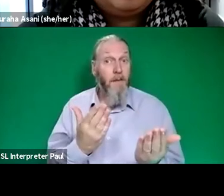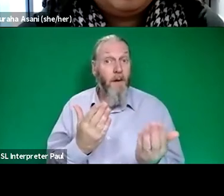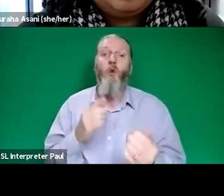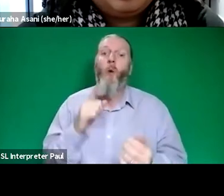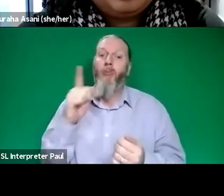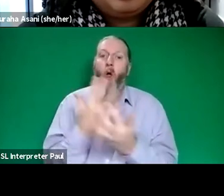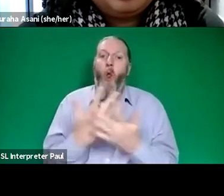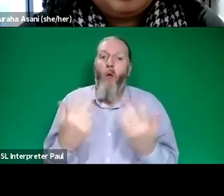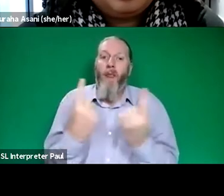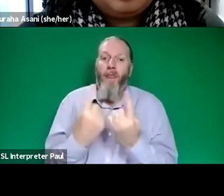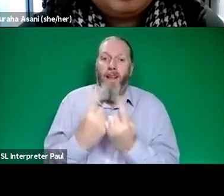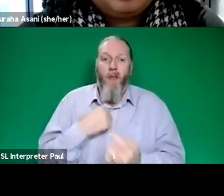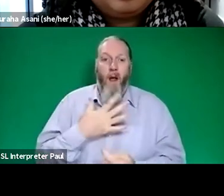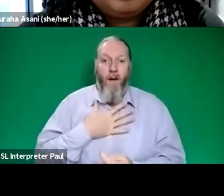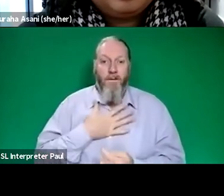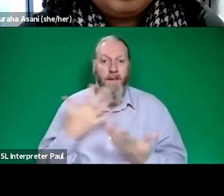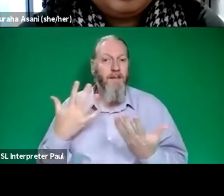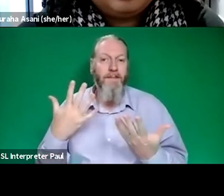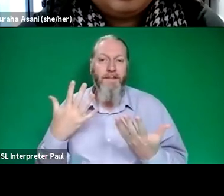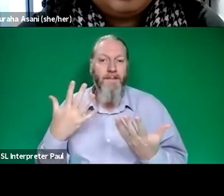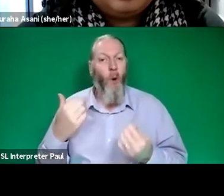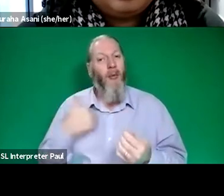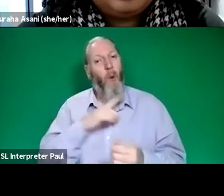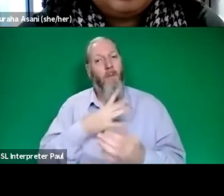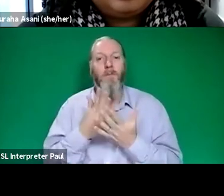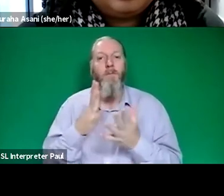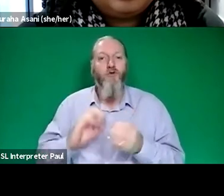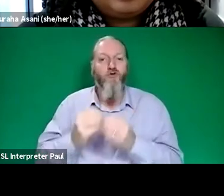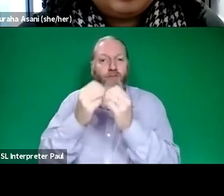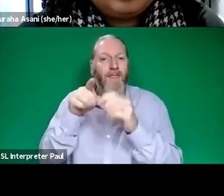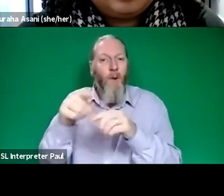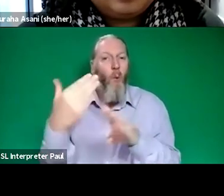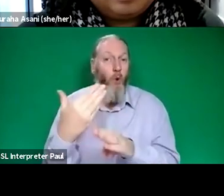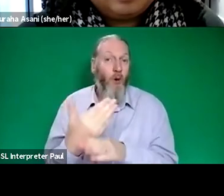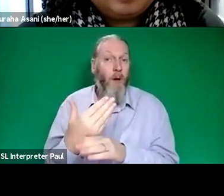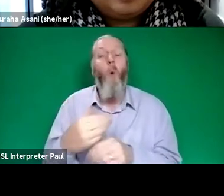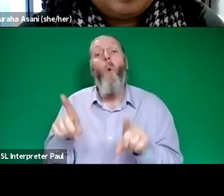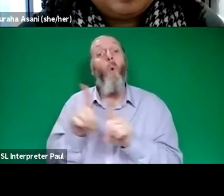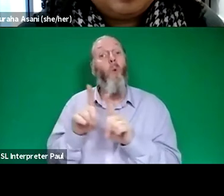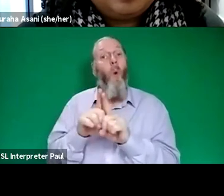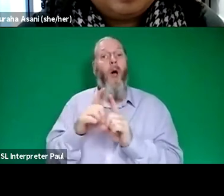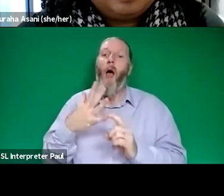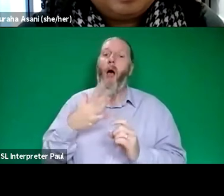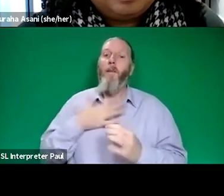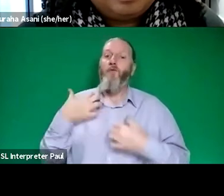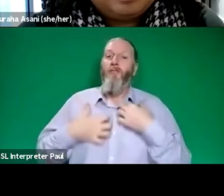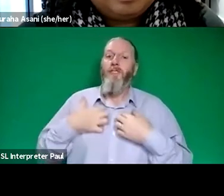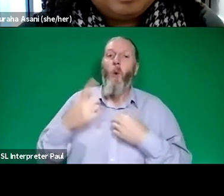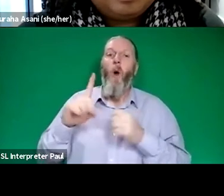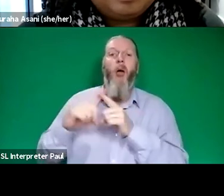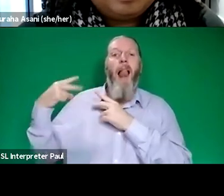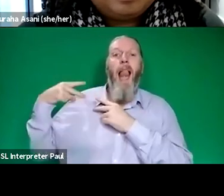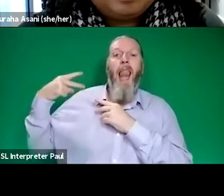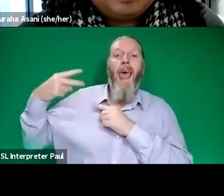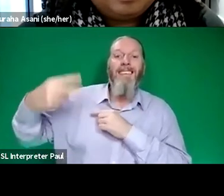Co-design is really imperative to this work. I'm also very interested in the ideas of legacy and equity. So when we build a program as big and